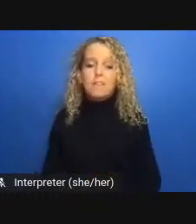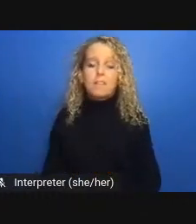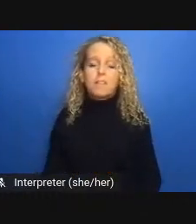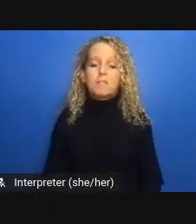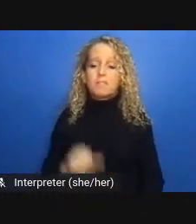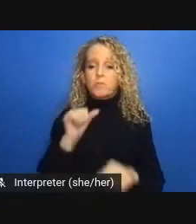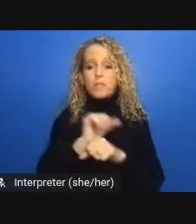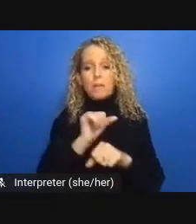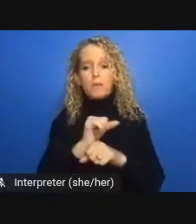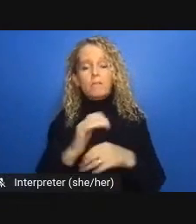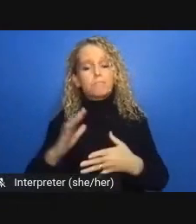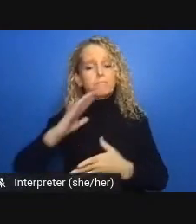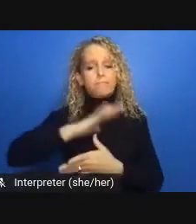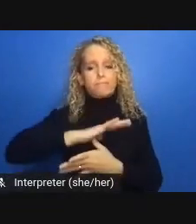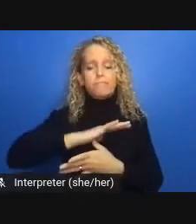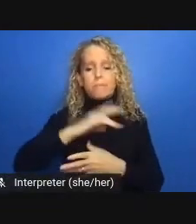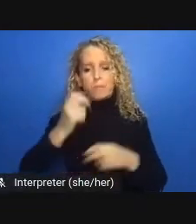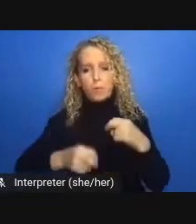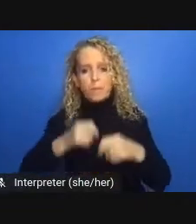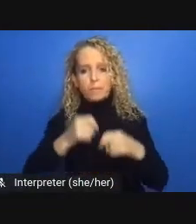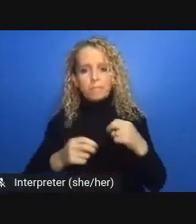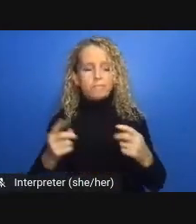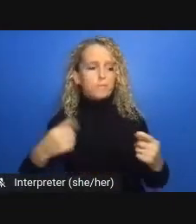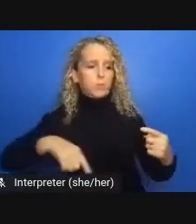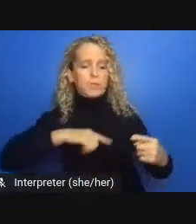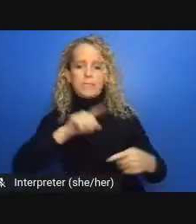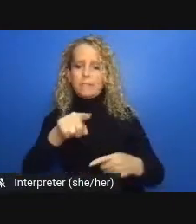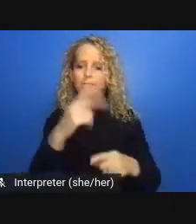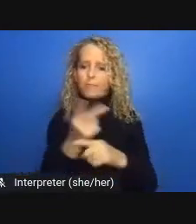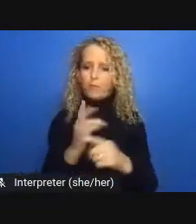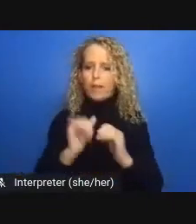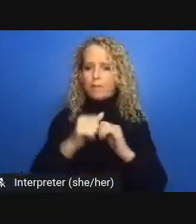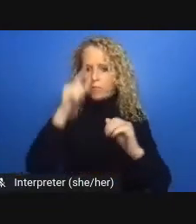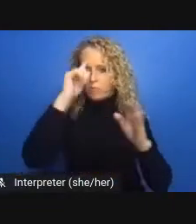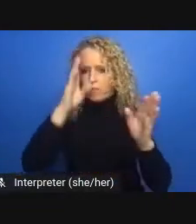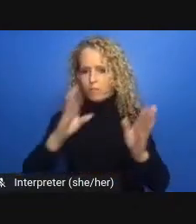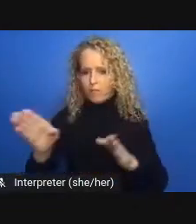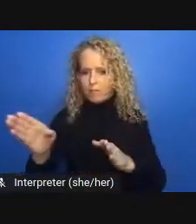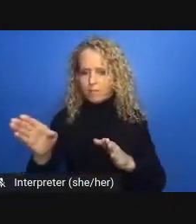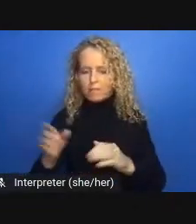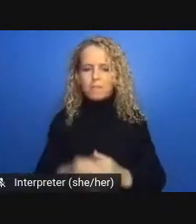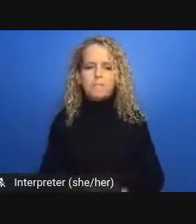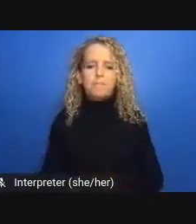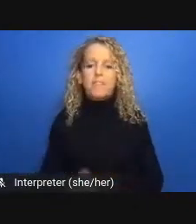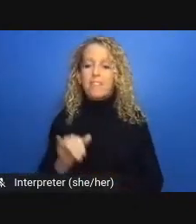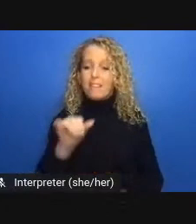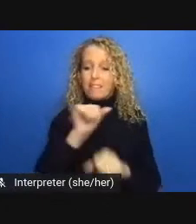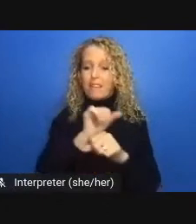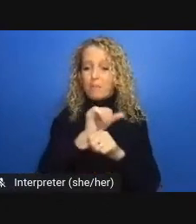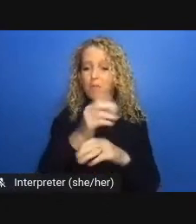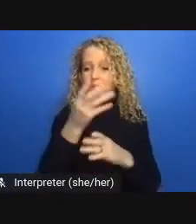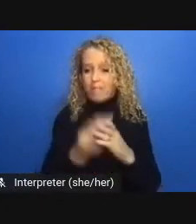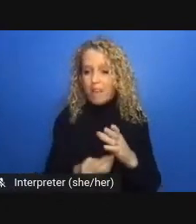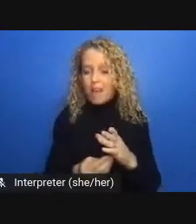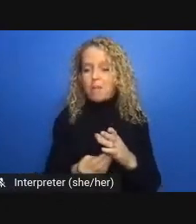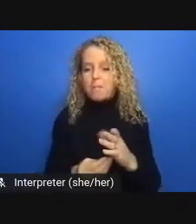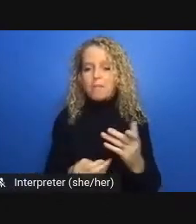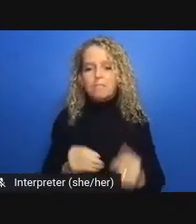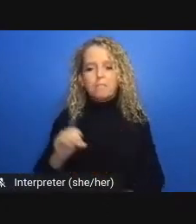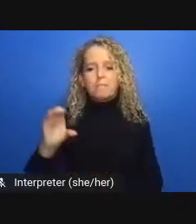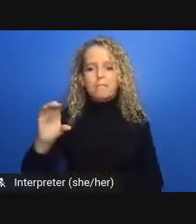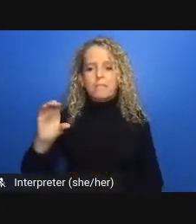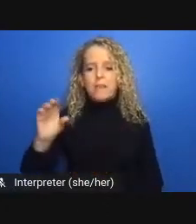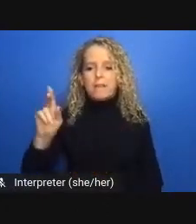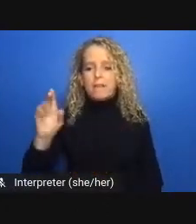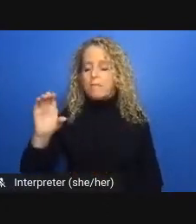need to find a way to strategize on what we can do to close that labor gap. And Kathleen had some really excellent suggestions on how